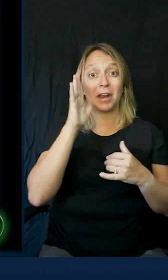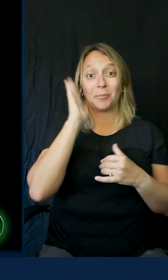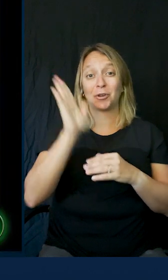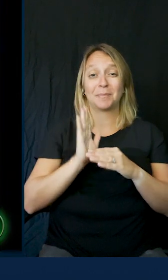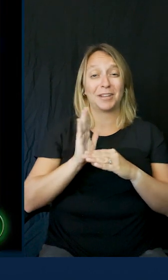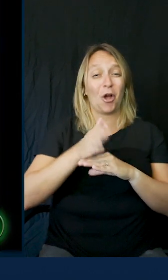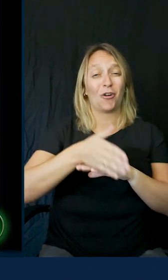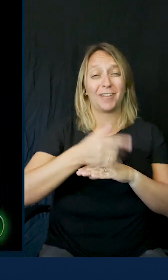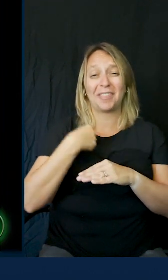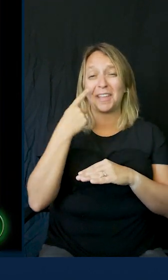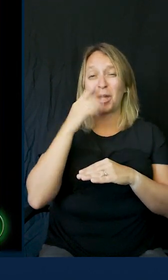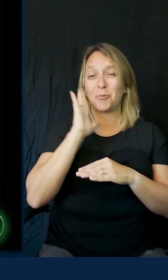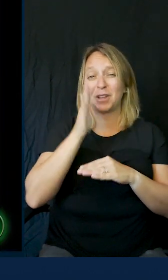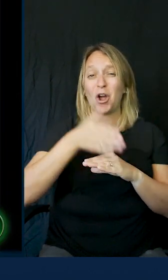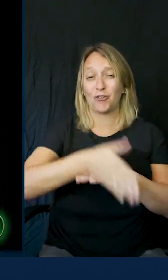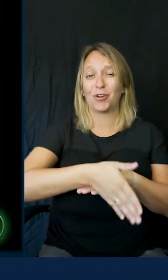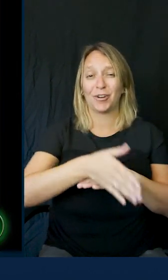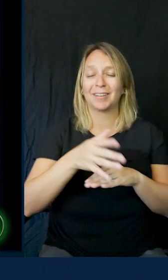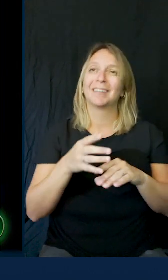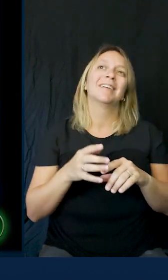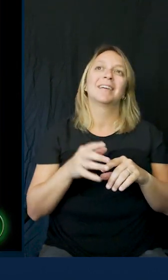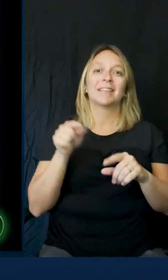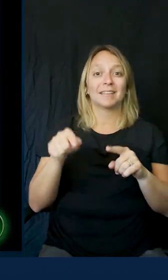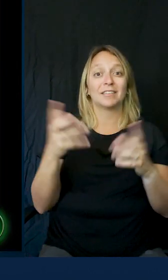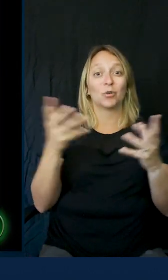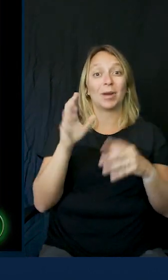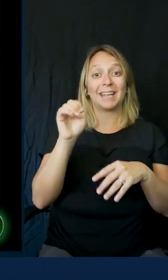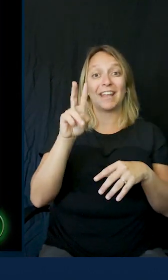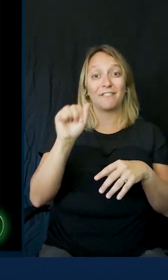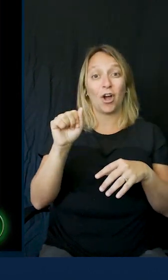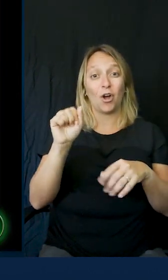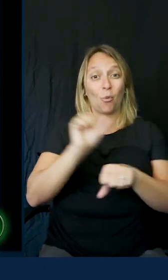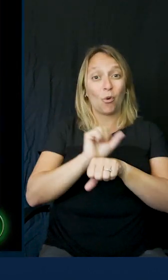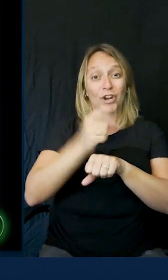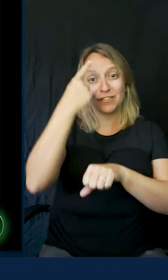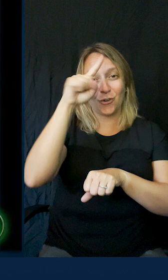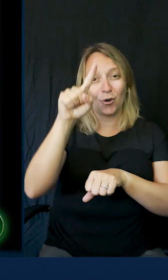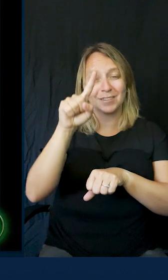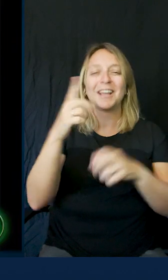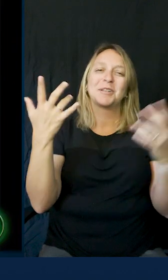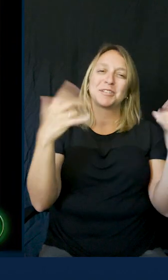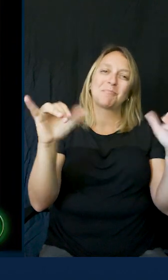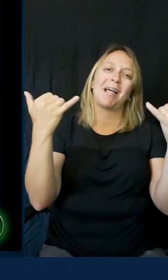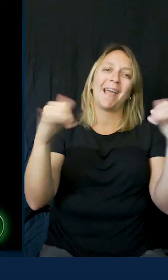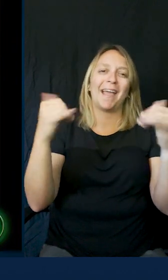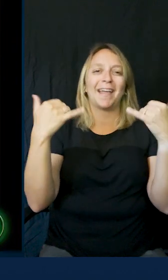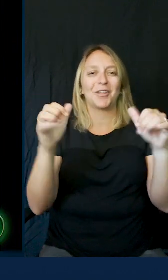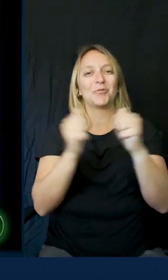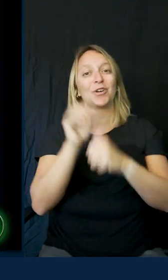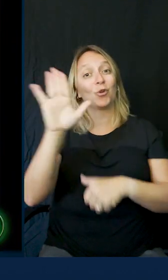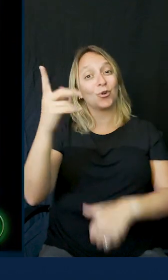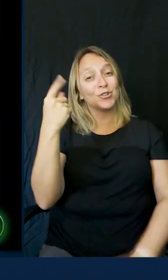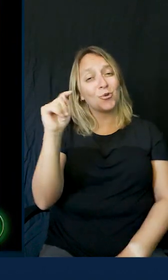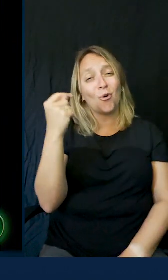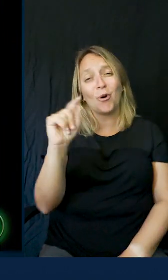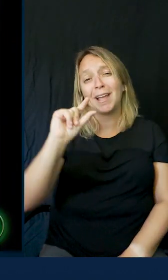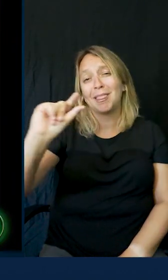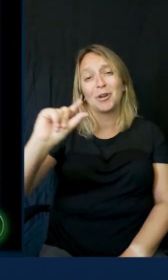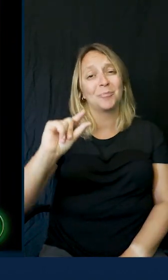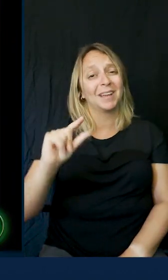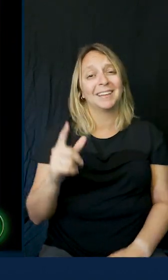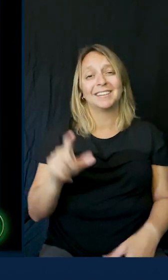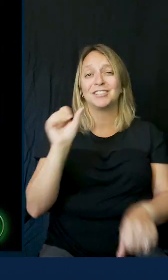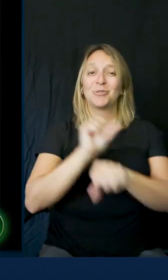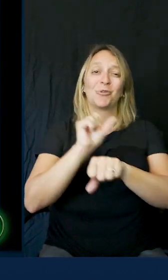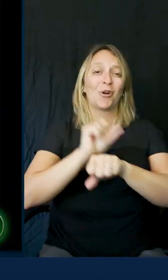do this, but just showing this is what Eba works for. Just to get to play with her toy a little bit.